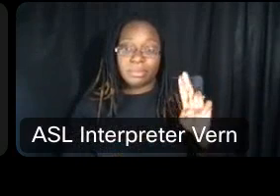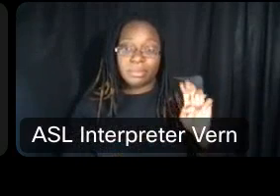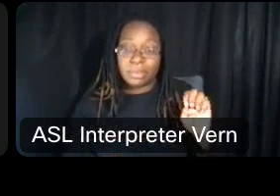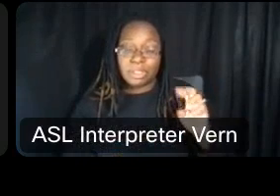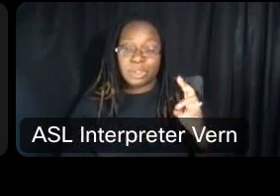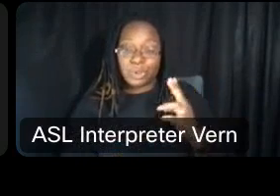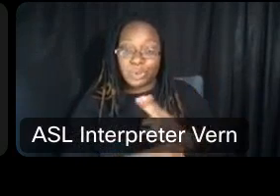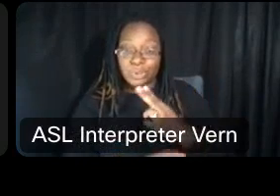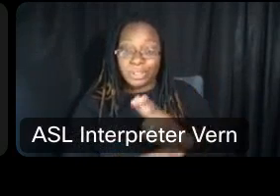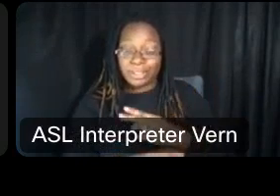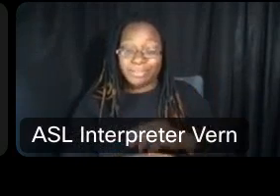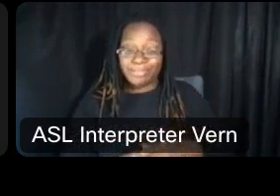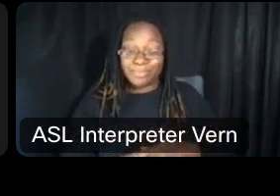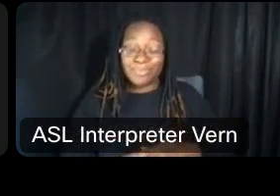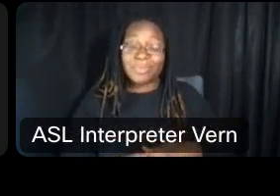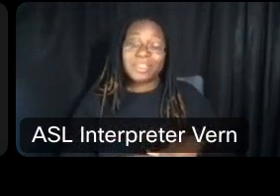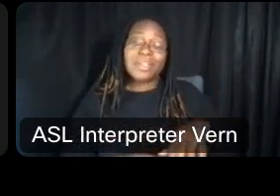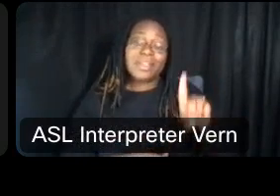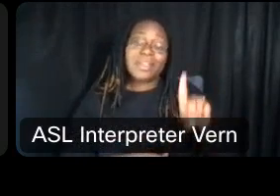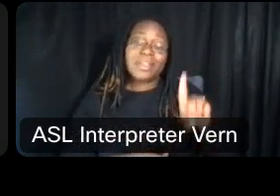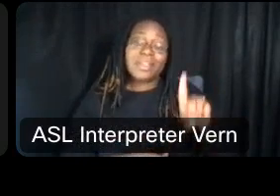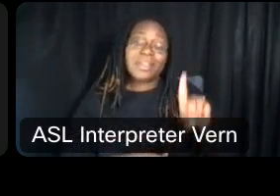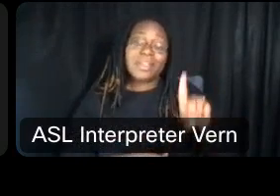have been able to really